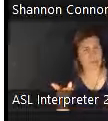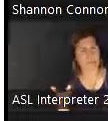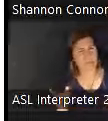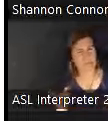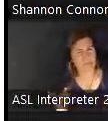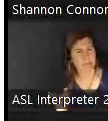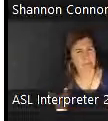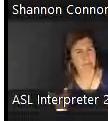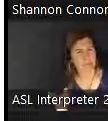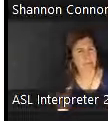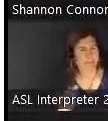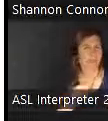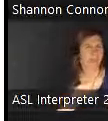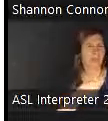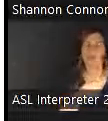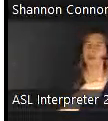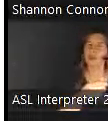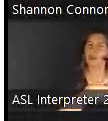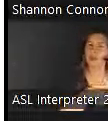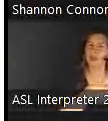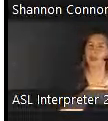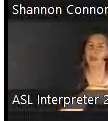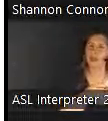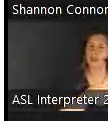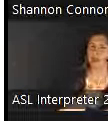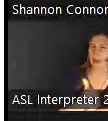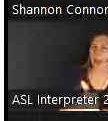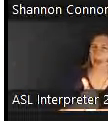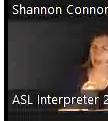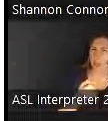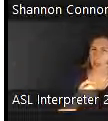relate also to addressing impacts